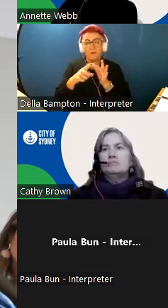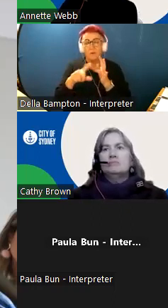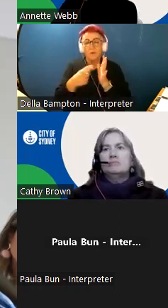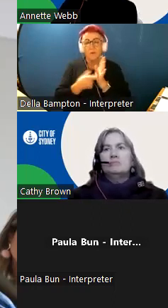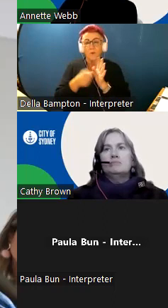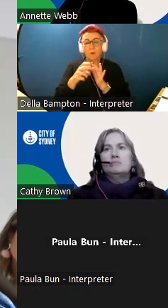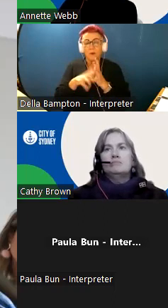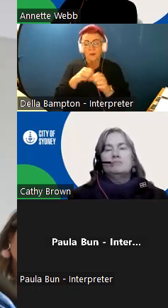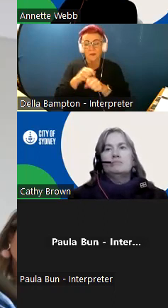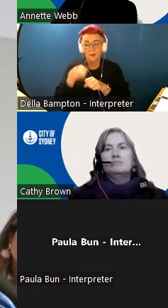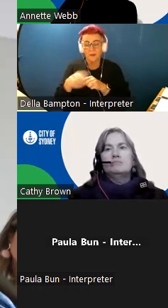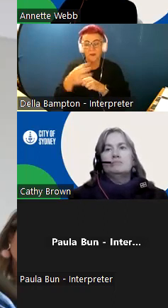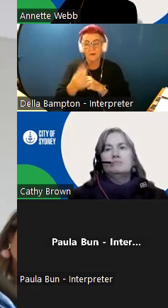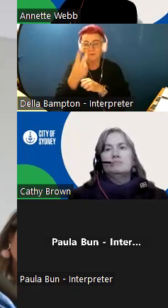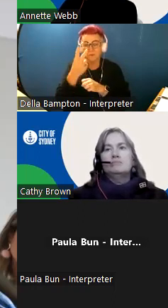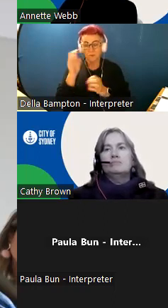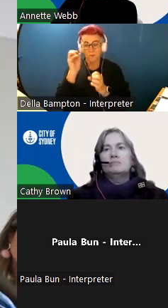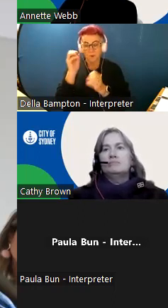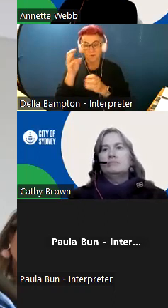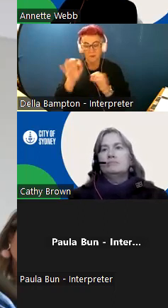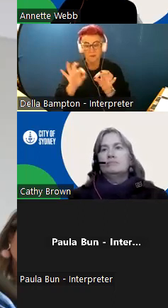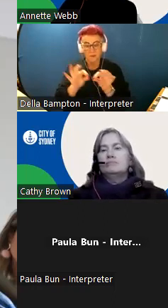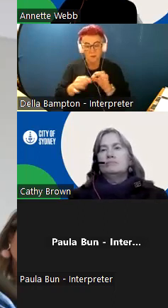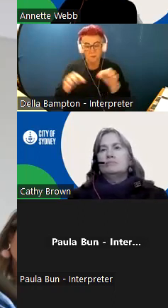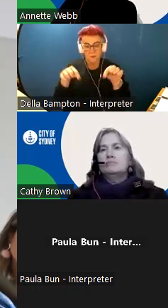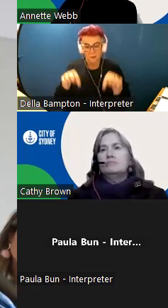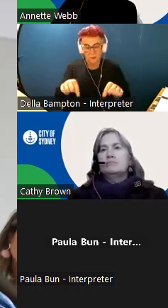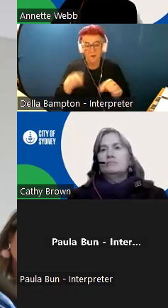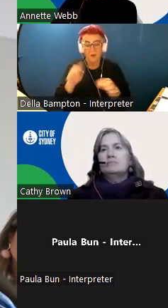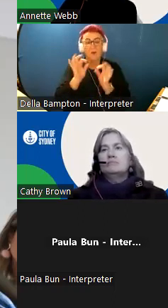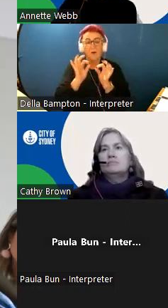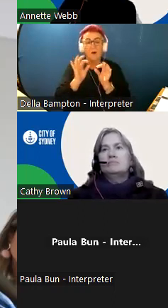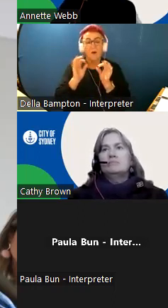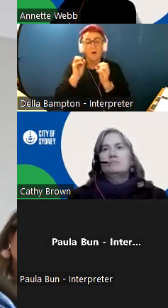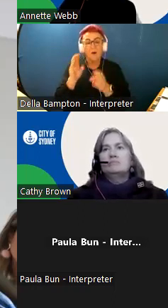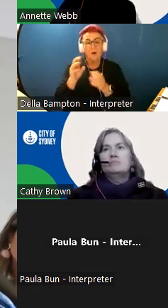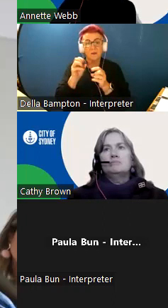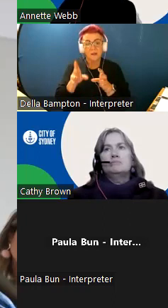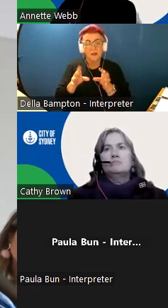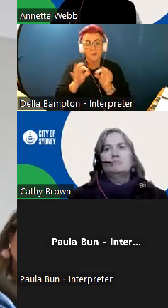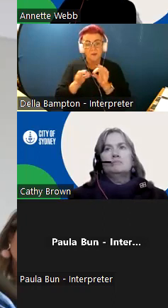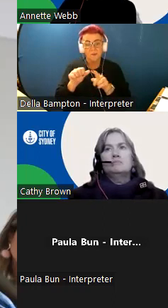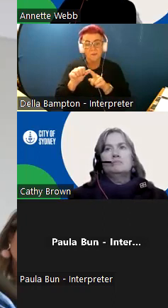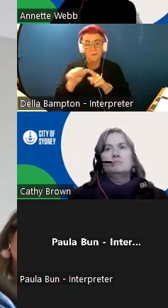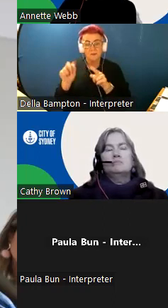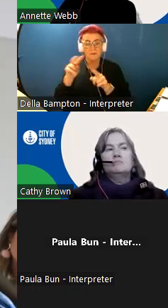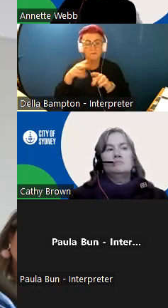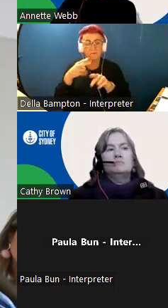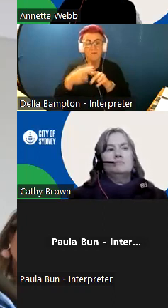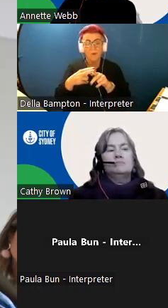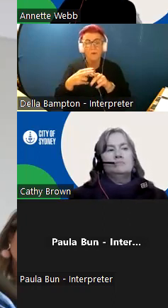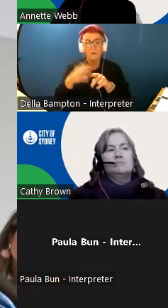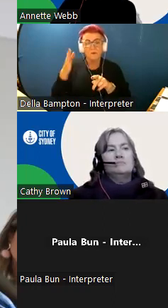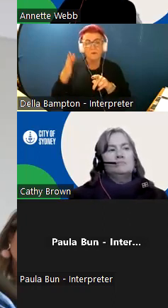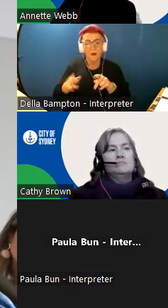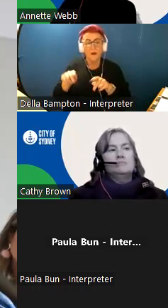we have two Auslan interpreters here today. This Auslan interpreting view is best viewed in side-by-side mode in